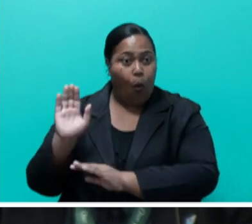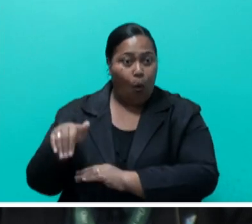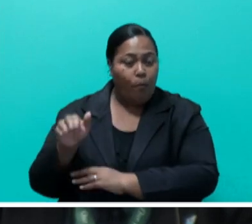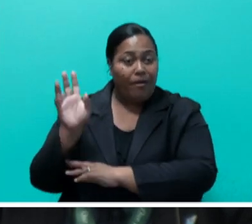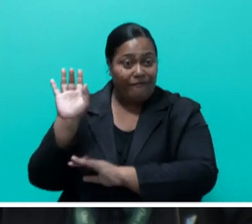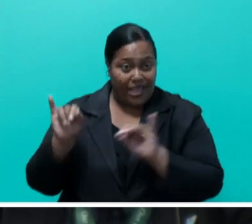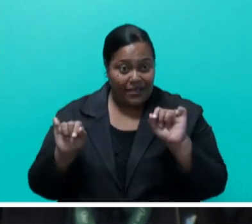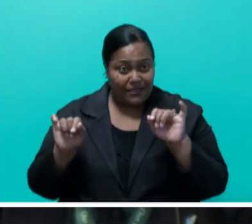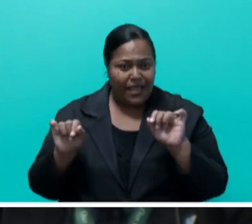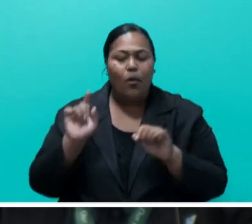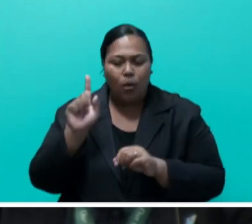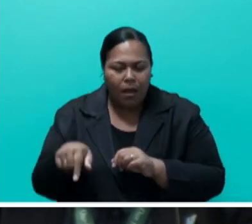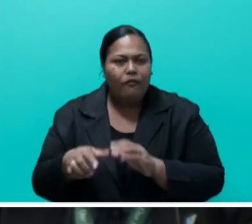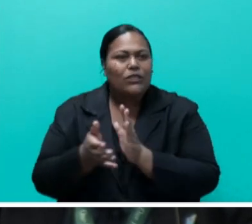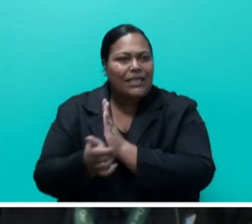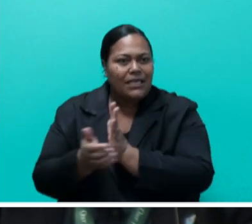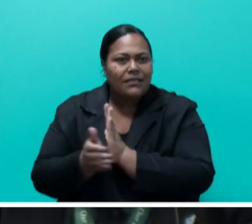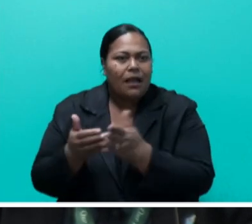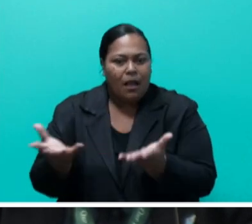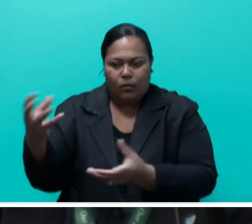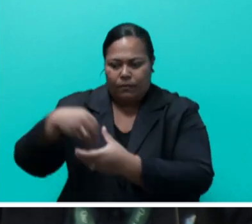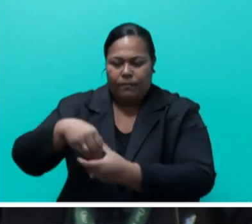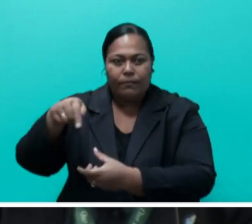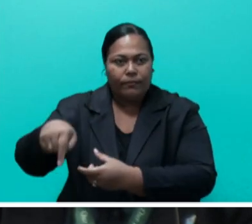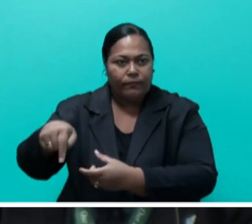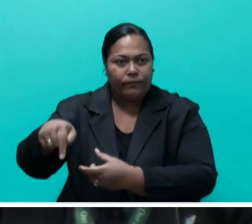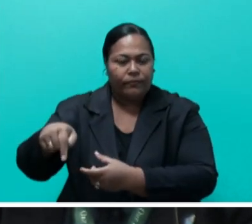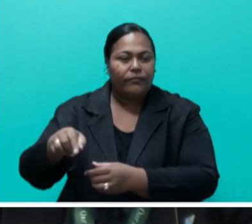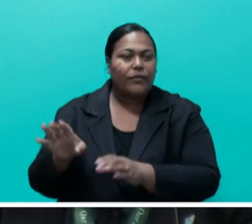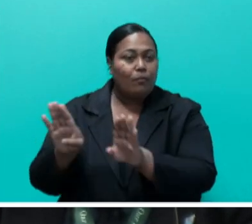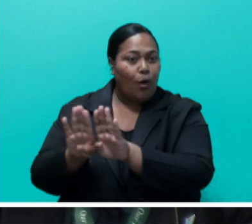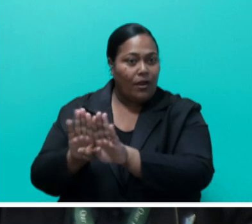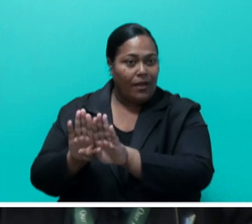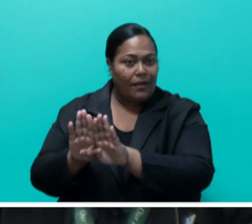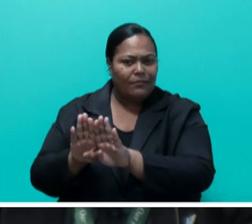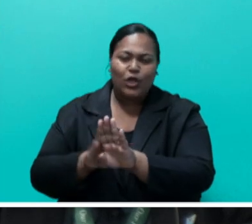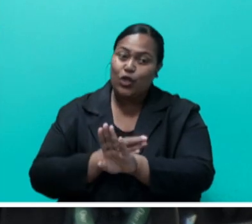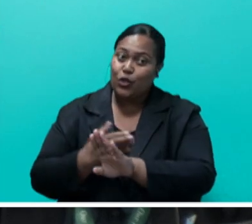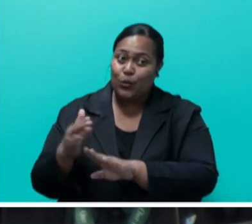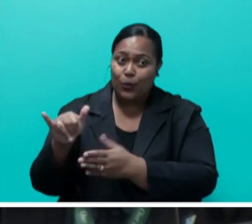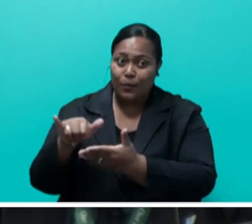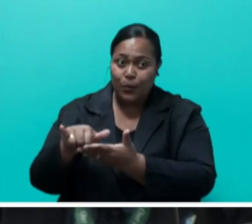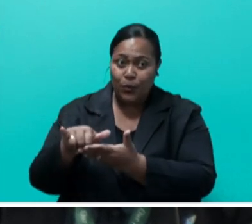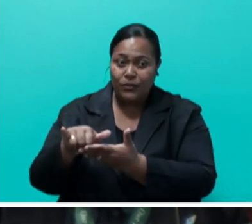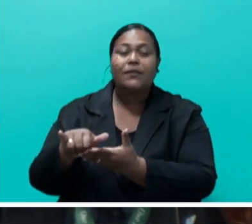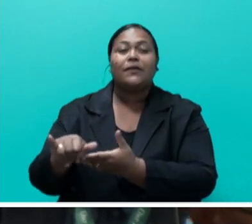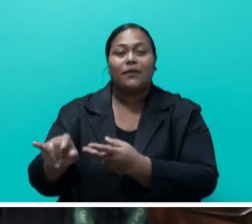areas of capability that we need to have as a modern airport and as a modern